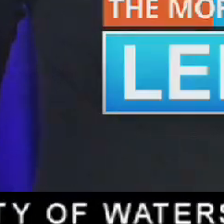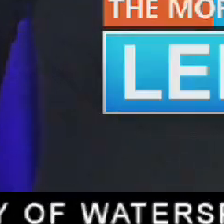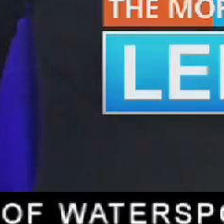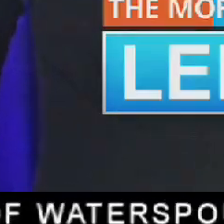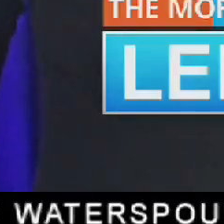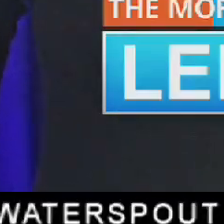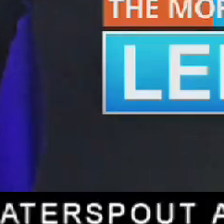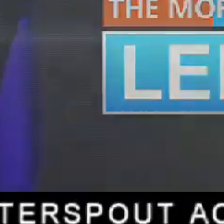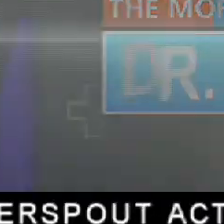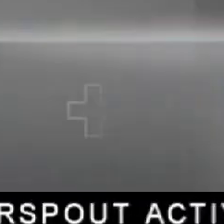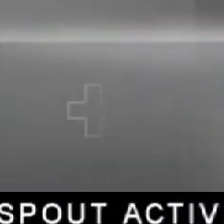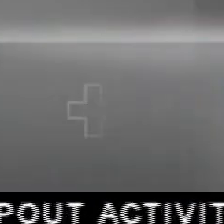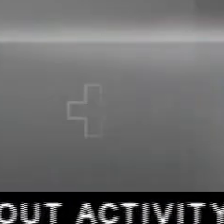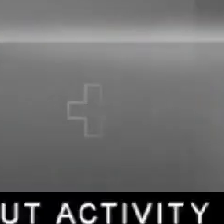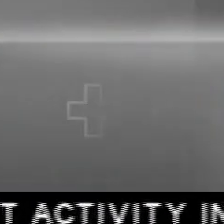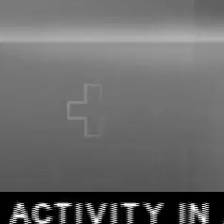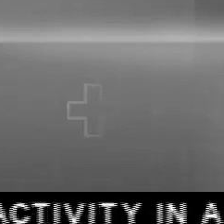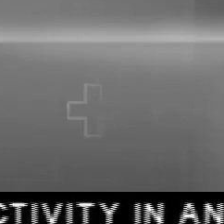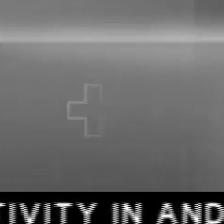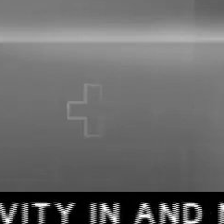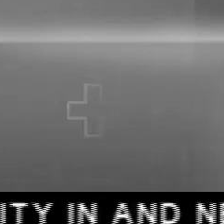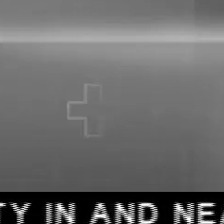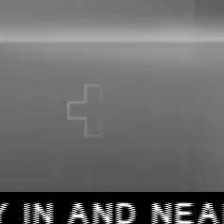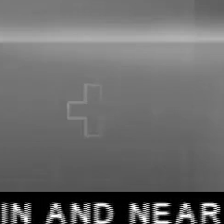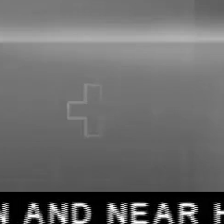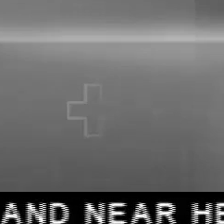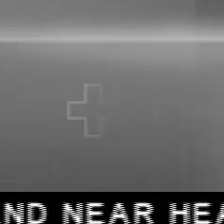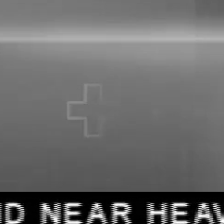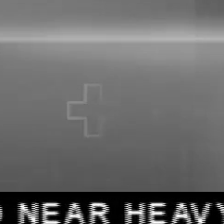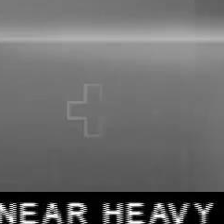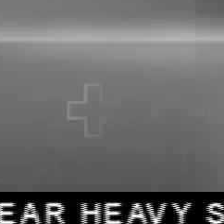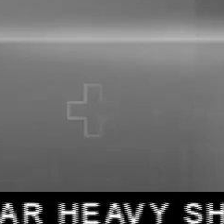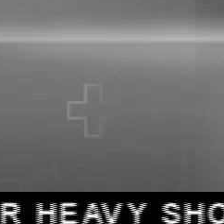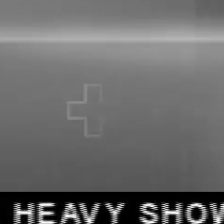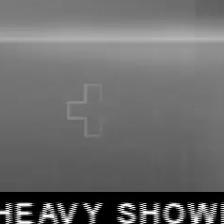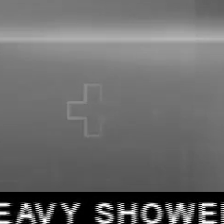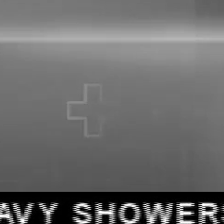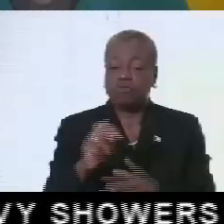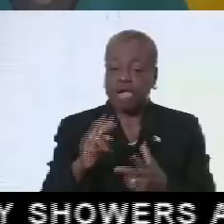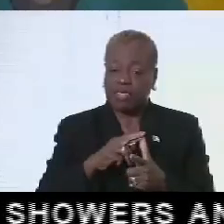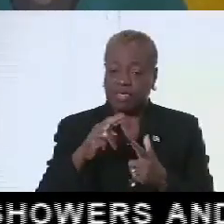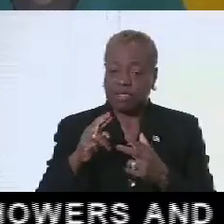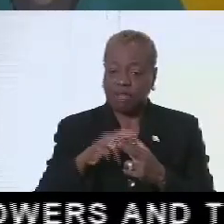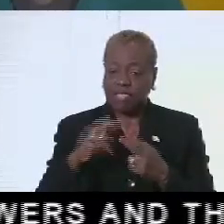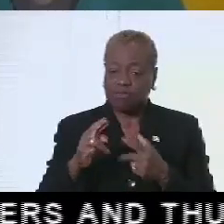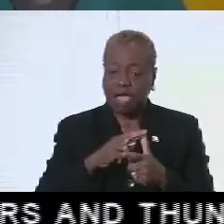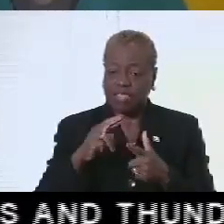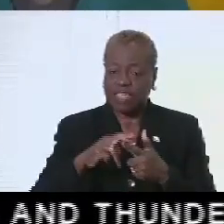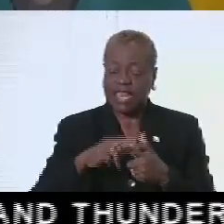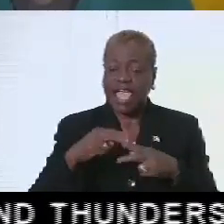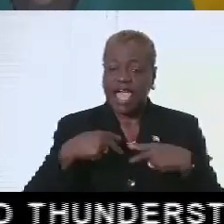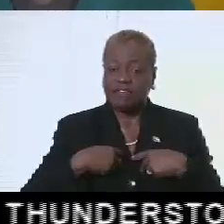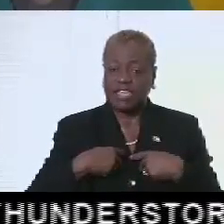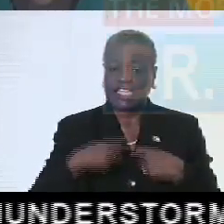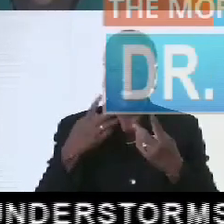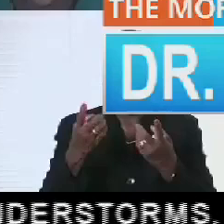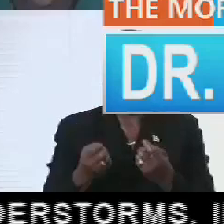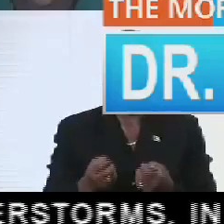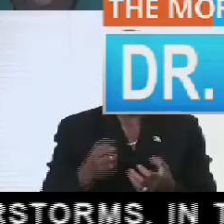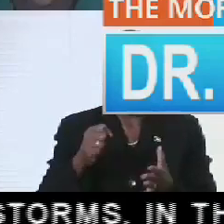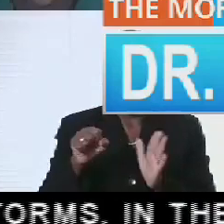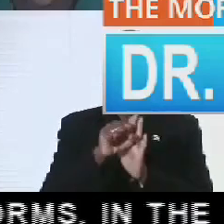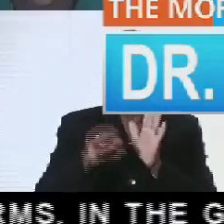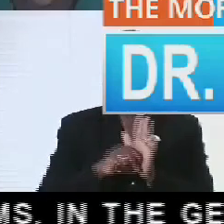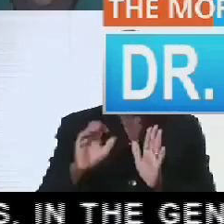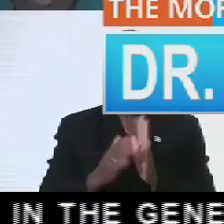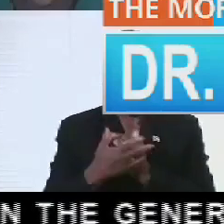in your company. There is confirmation that the COVID Task Force Coordinator and Special Advisor to the Prime Minister, Dr. Merceline Dahl-Regis,